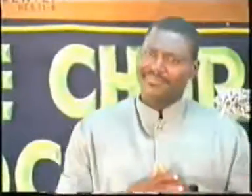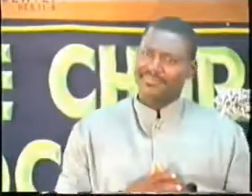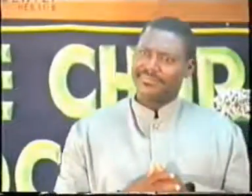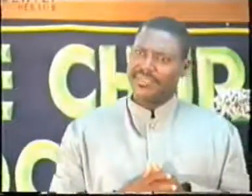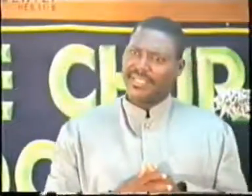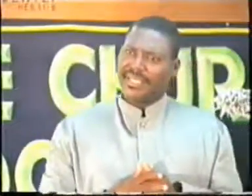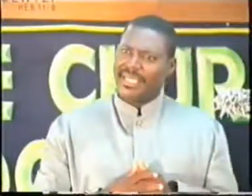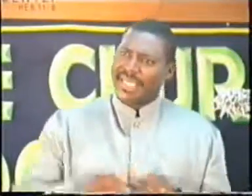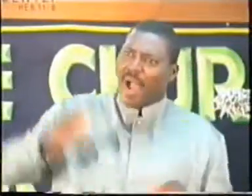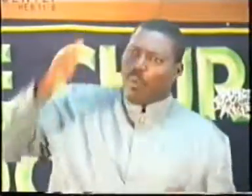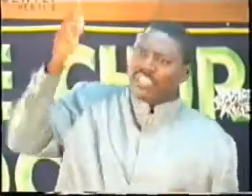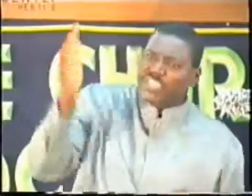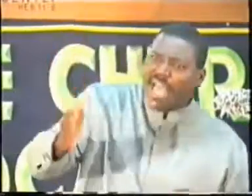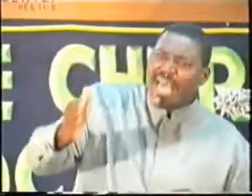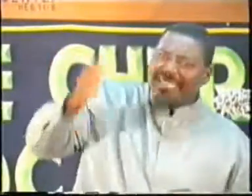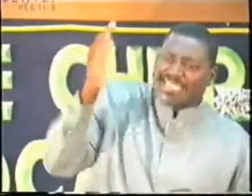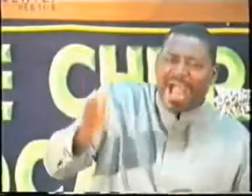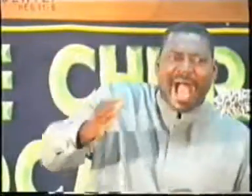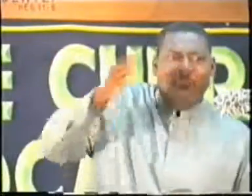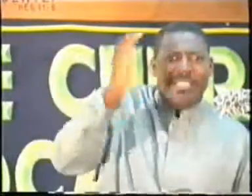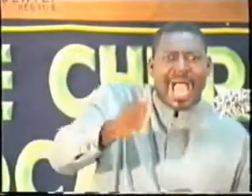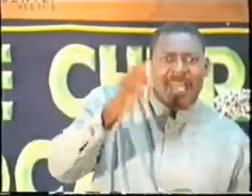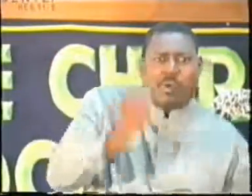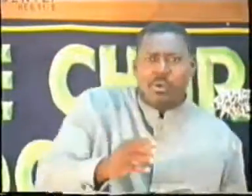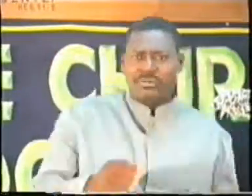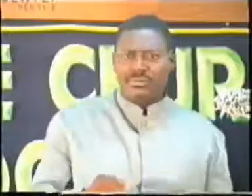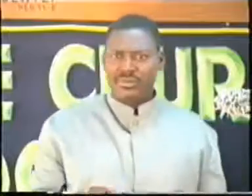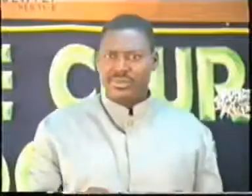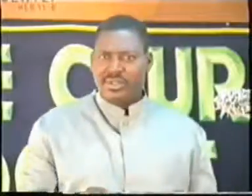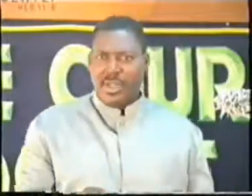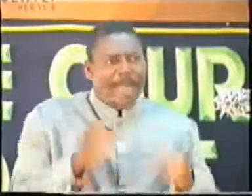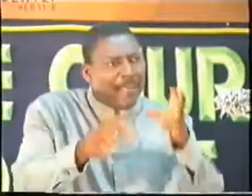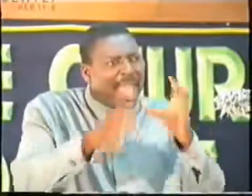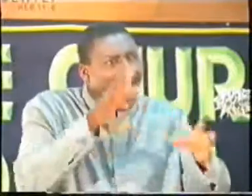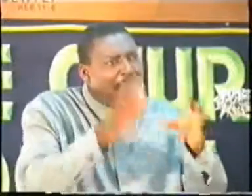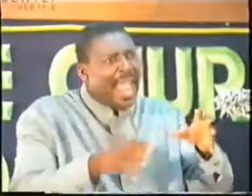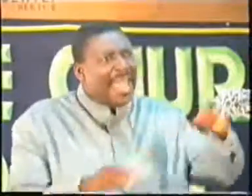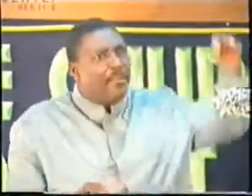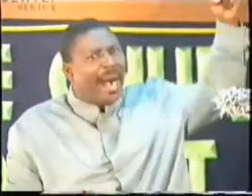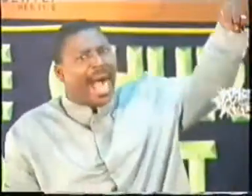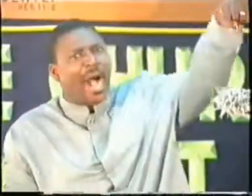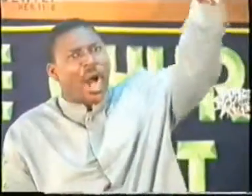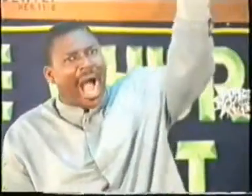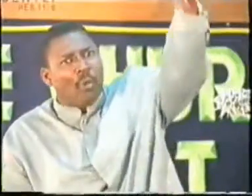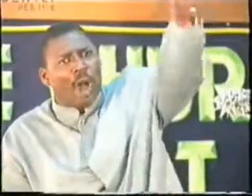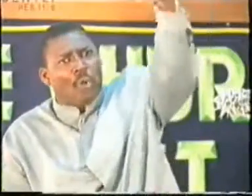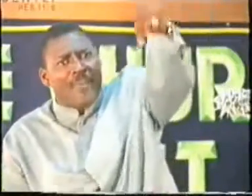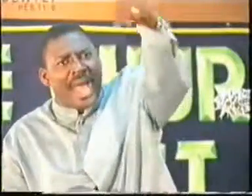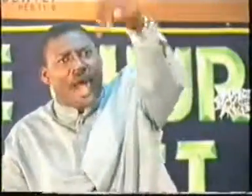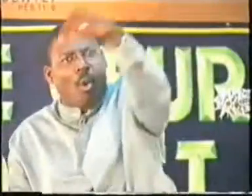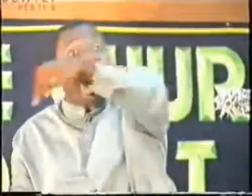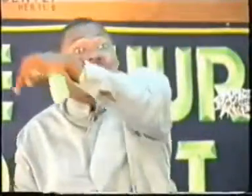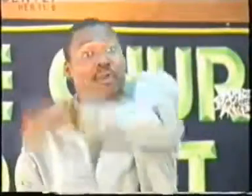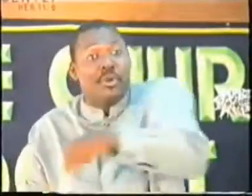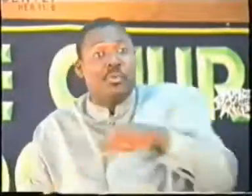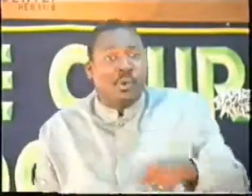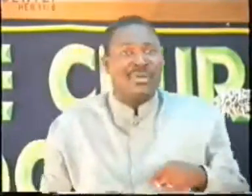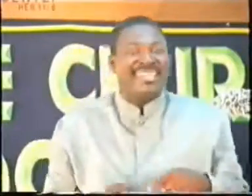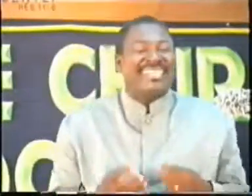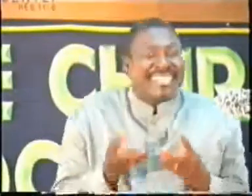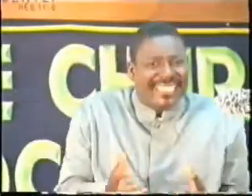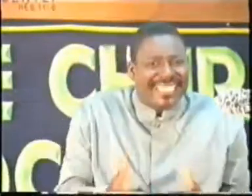adwapadeɛ na wɔkyɛ sika a wɔnyaeɛ no mu pɛpɛɛpɛ ɛde maa ankwankɔ biara a wɔwɔ